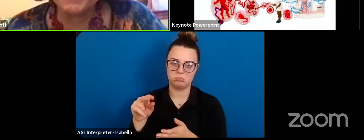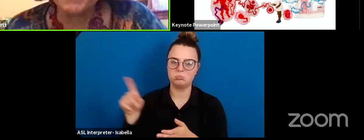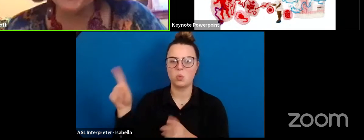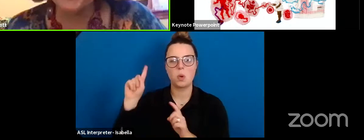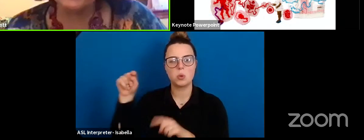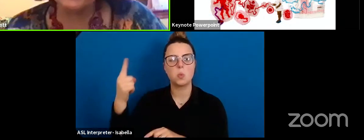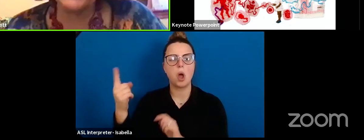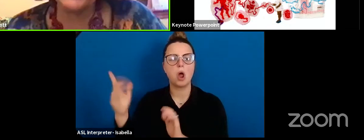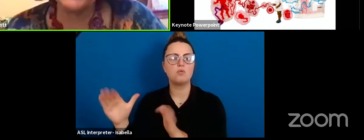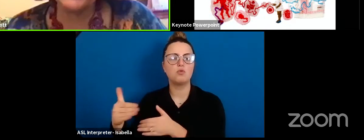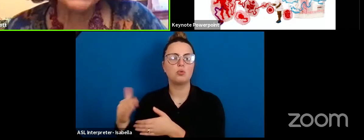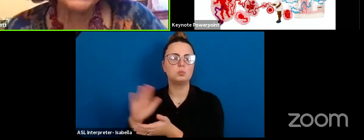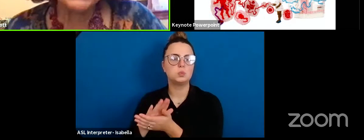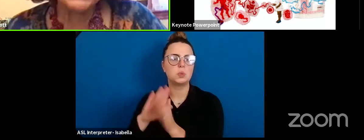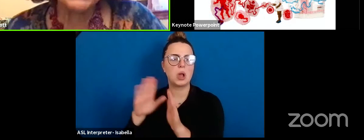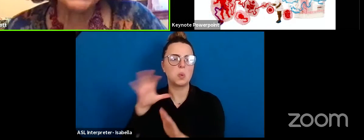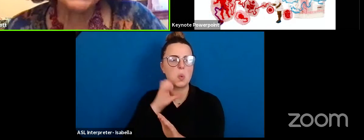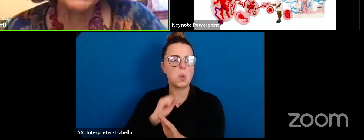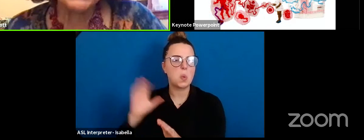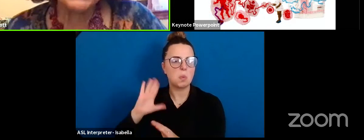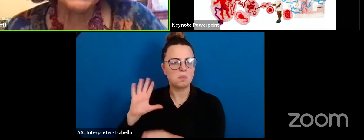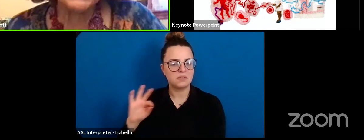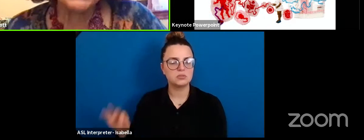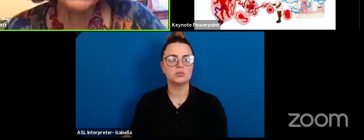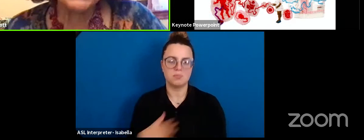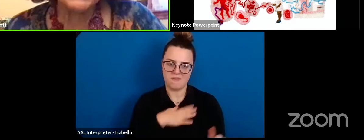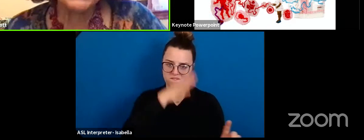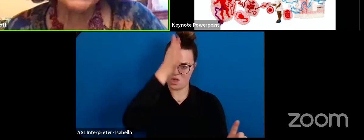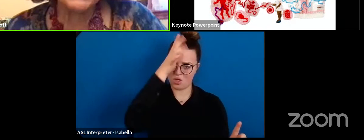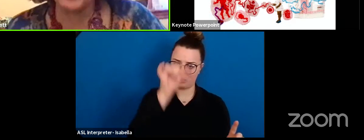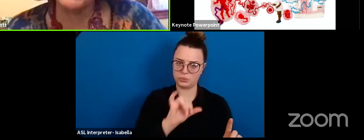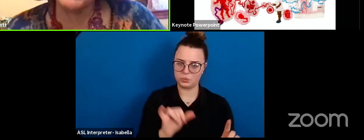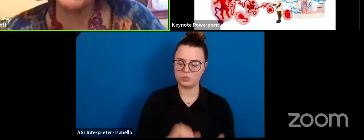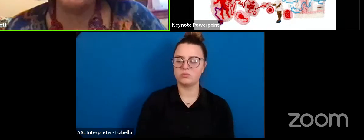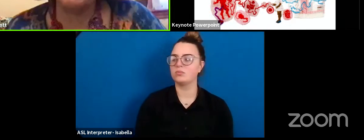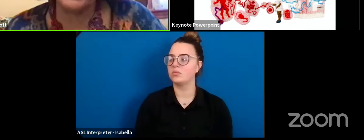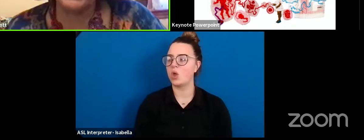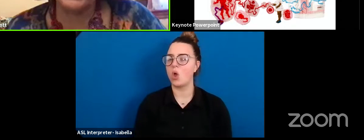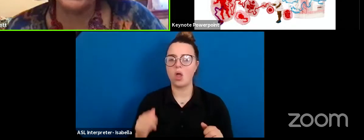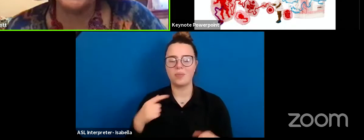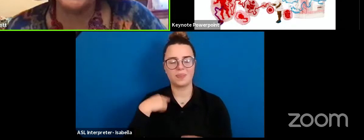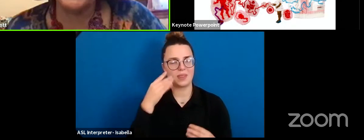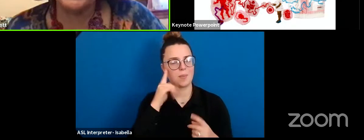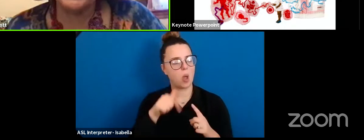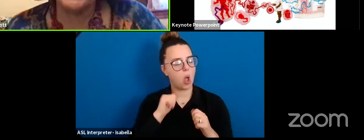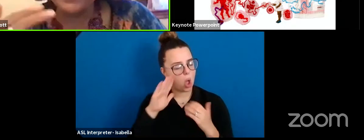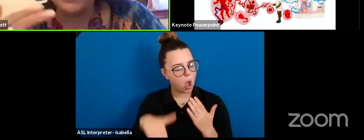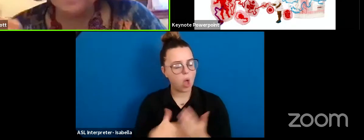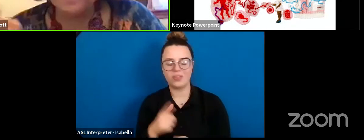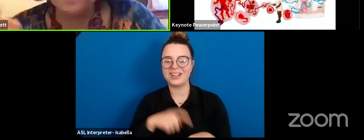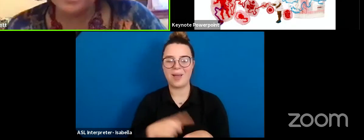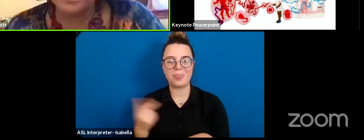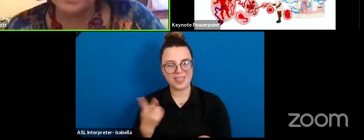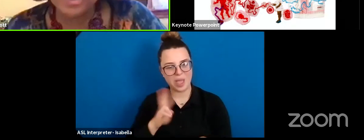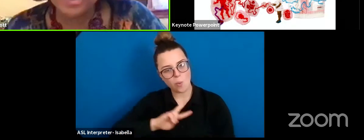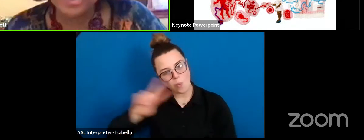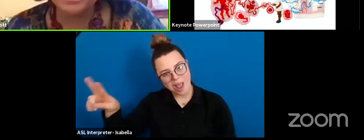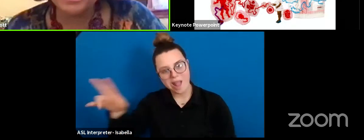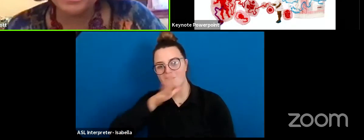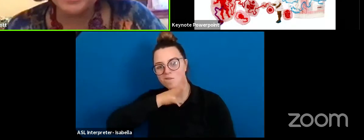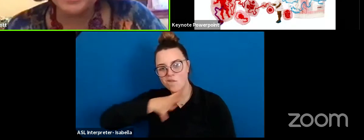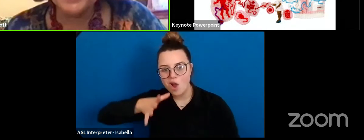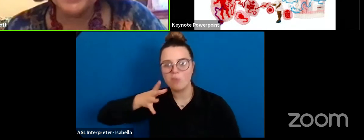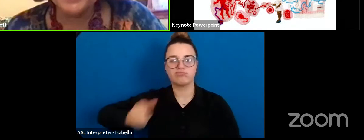did also. Think about all the times they were in the field so I would not have to be. I shall not be